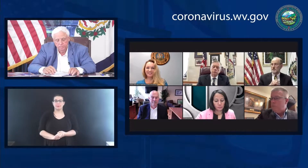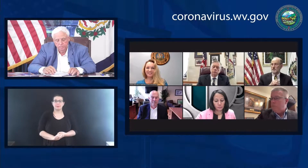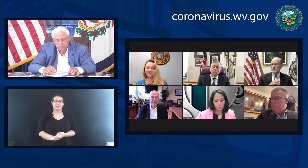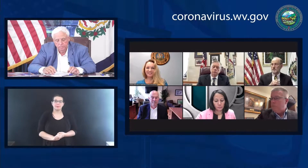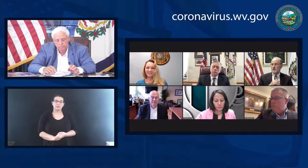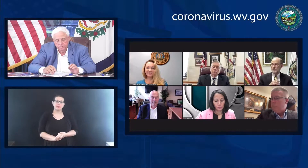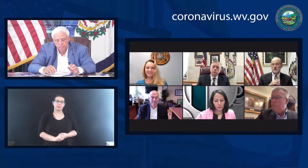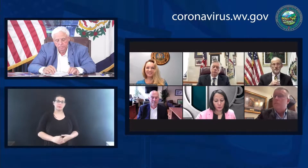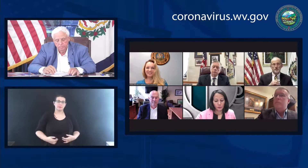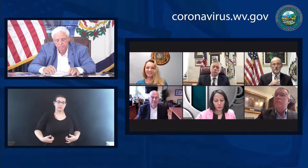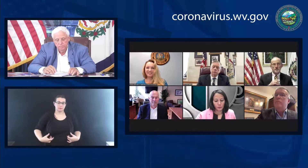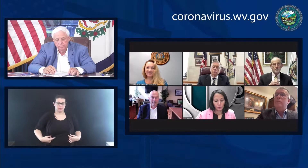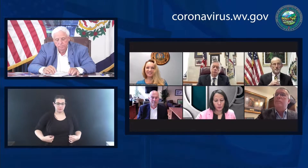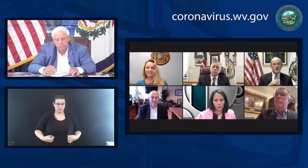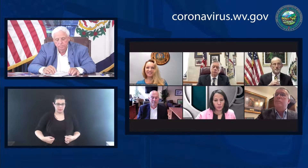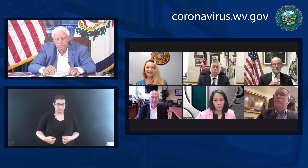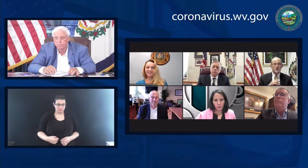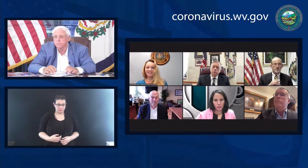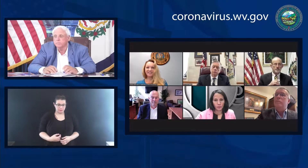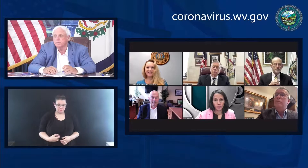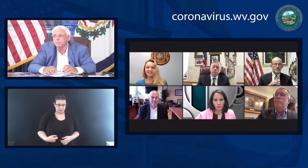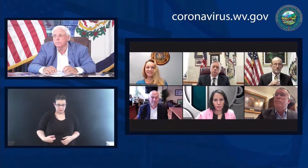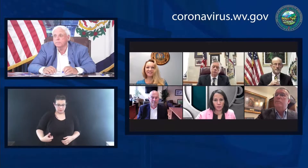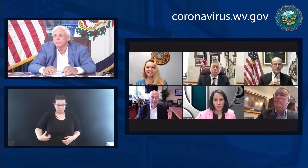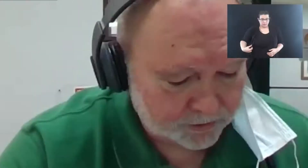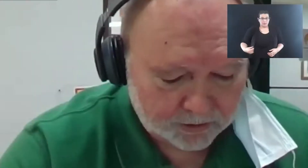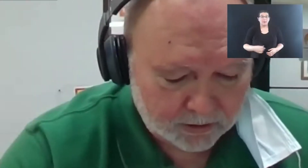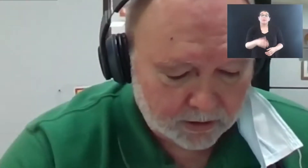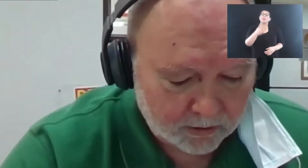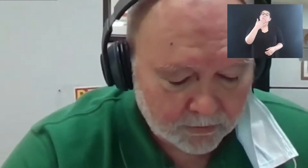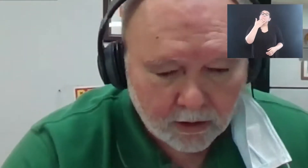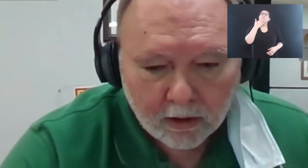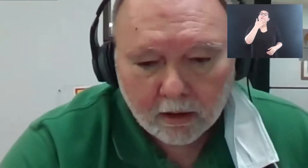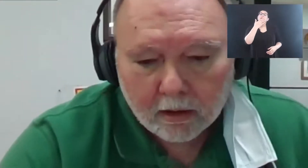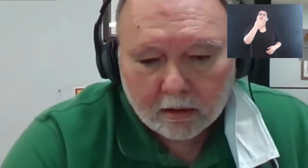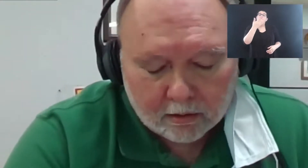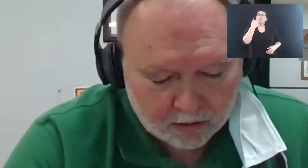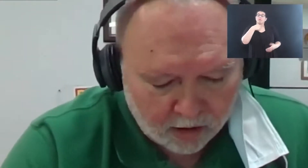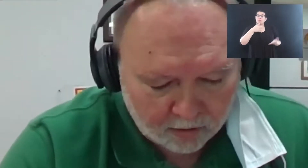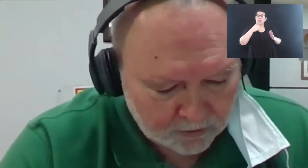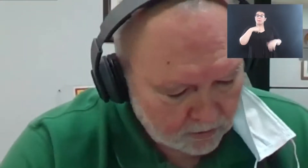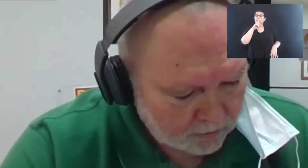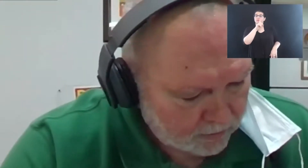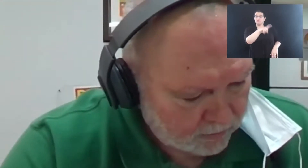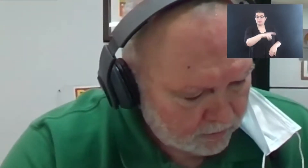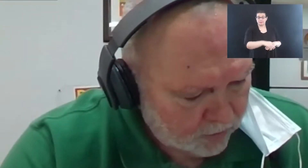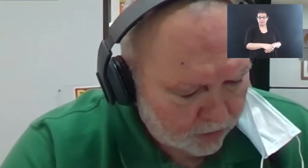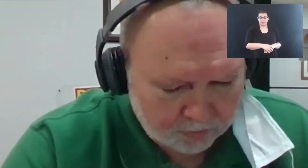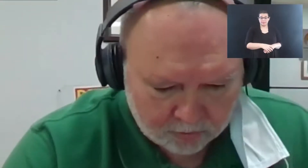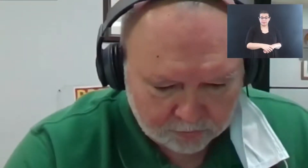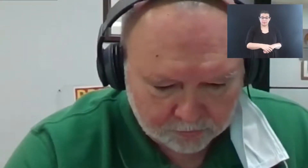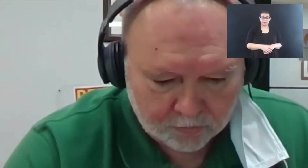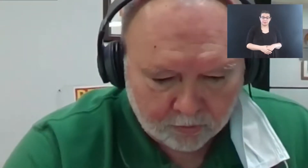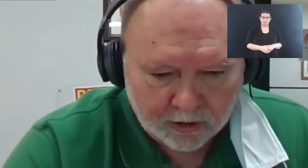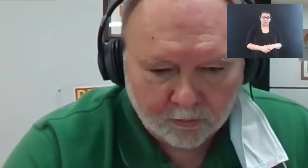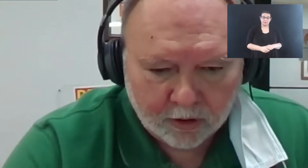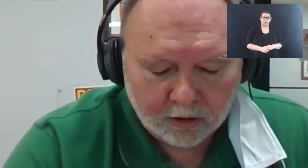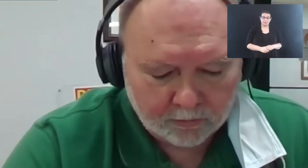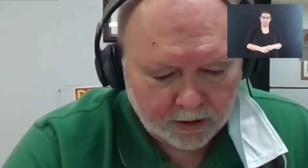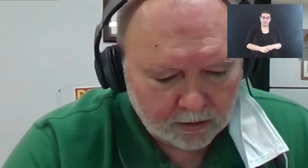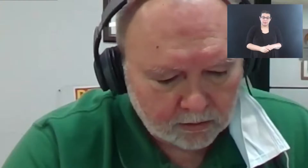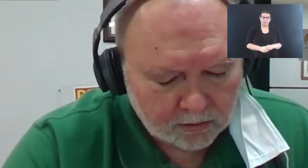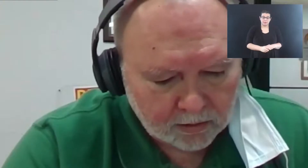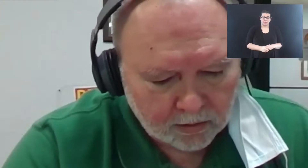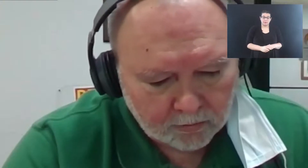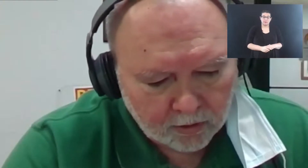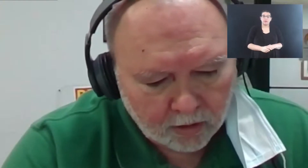Hi, thank you very much for taking my question. Governor or anyone on